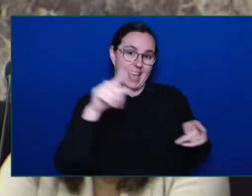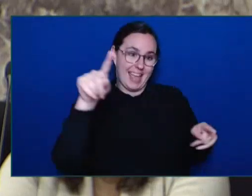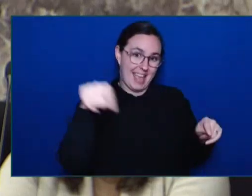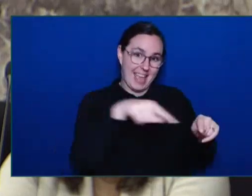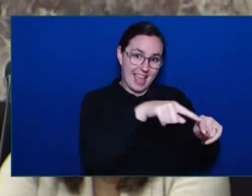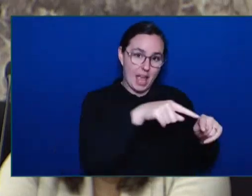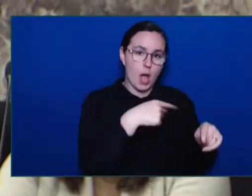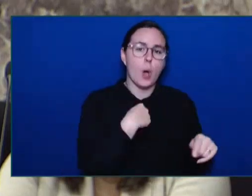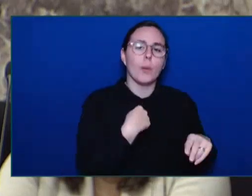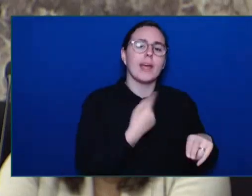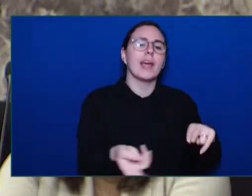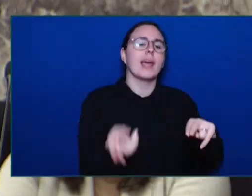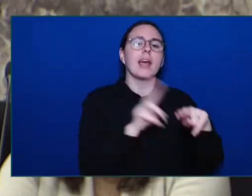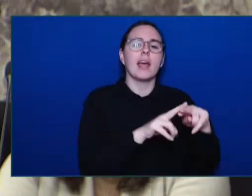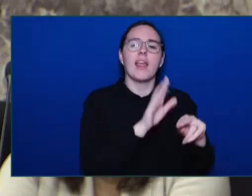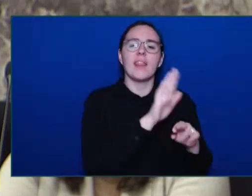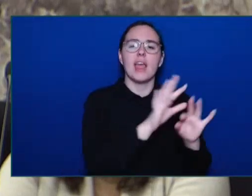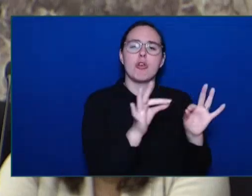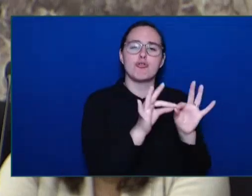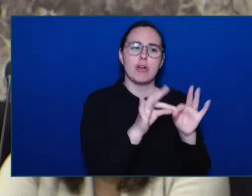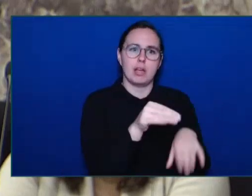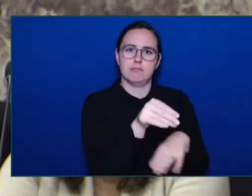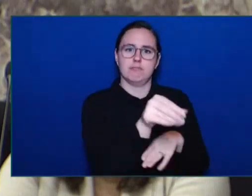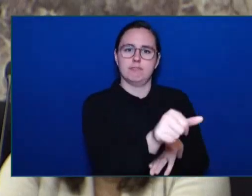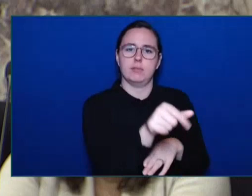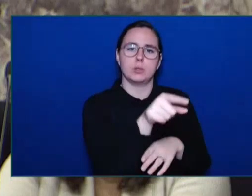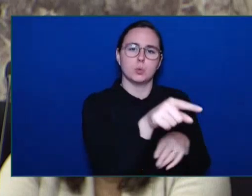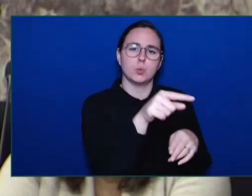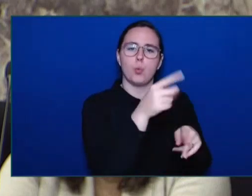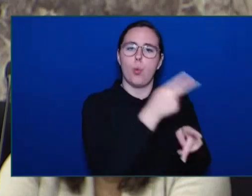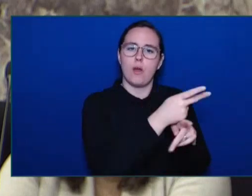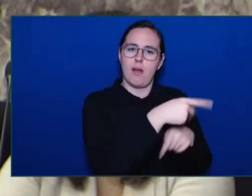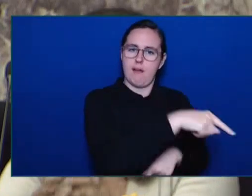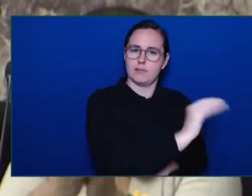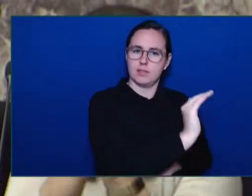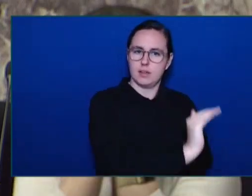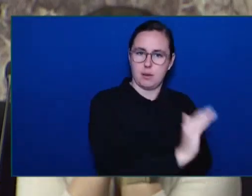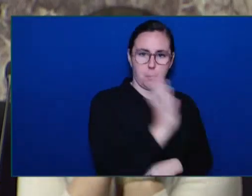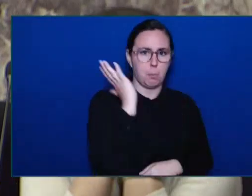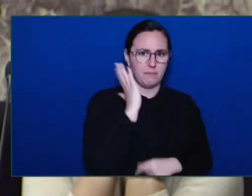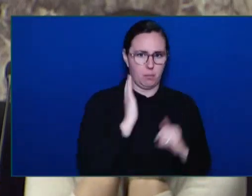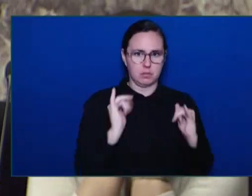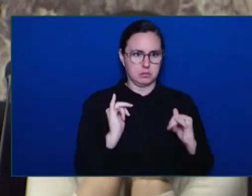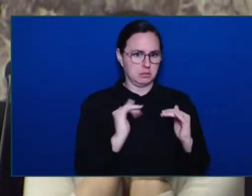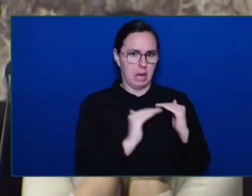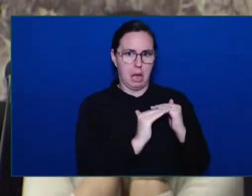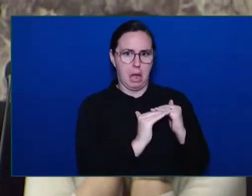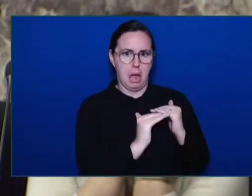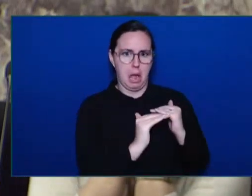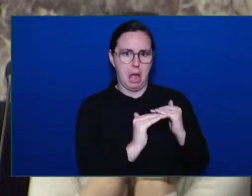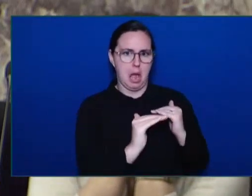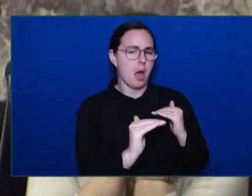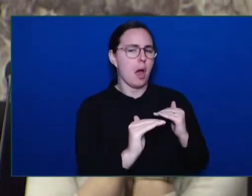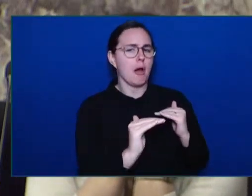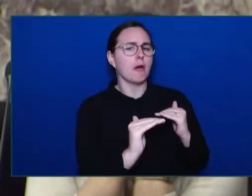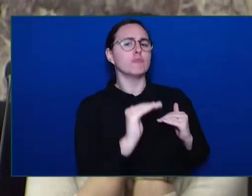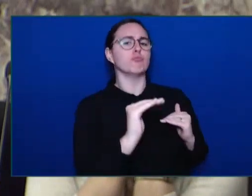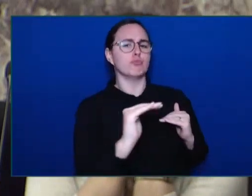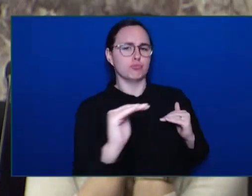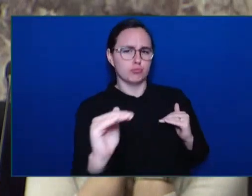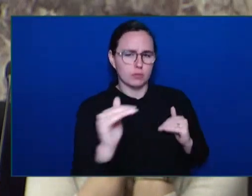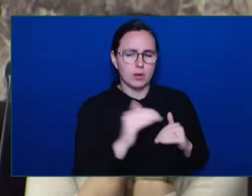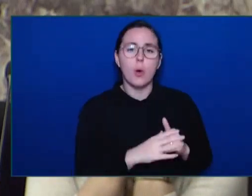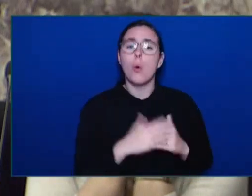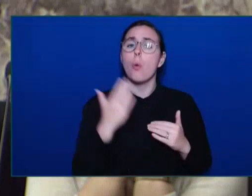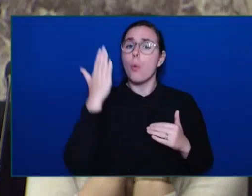And we have harmonised the rates so that there isn't an incentive to come into foster care, so that young people can stay connected to family and